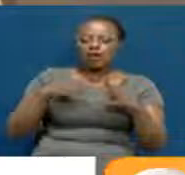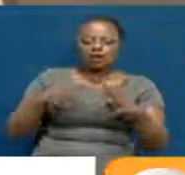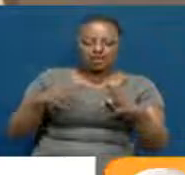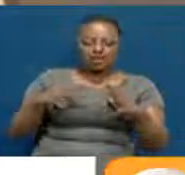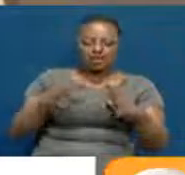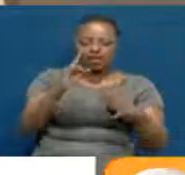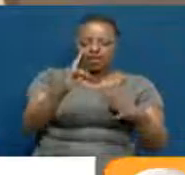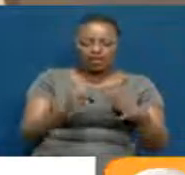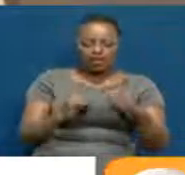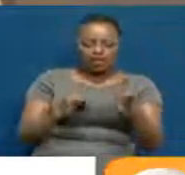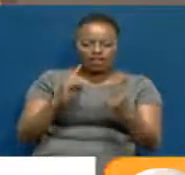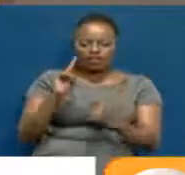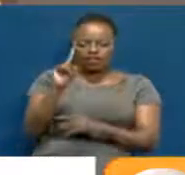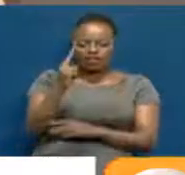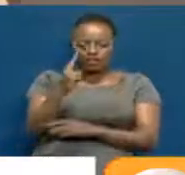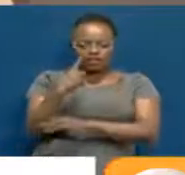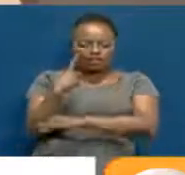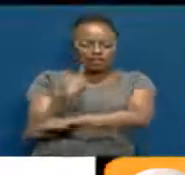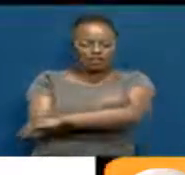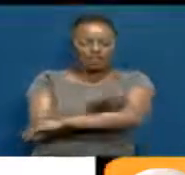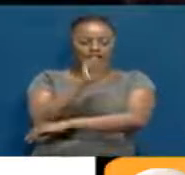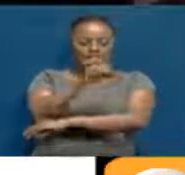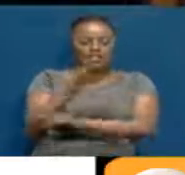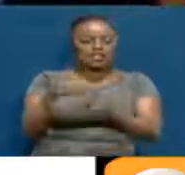of people coming for their first vaccination.